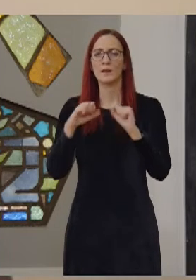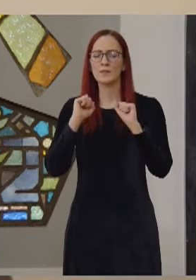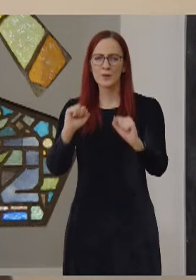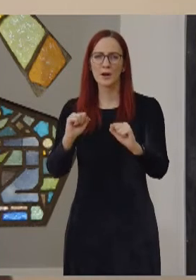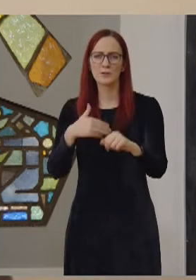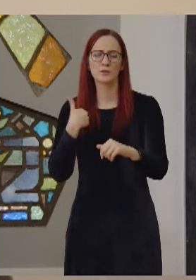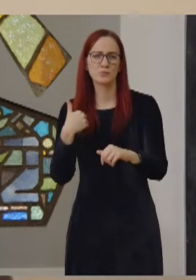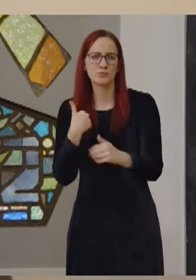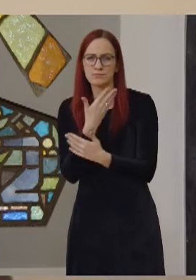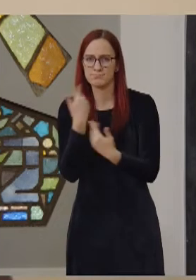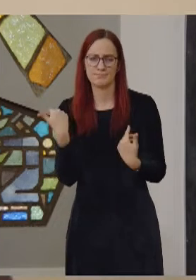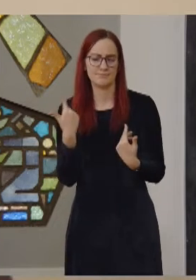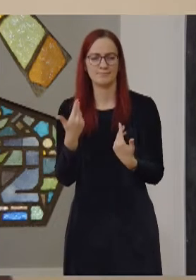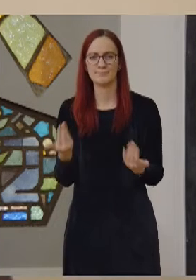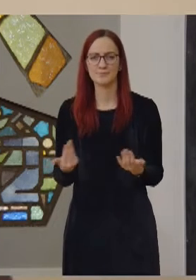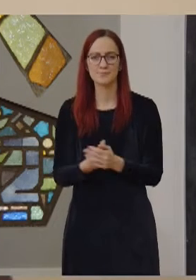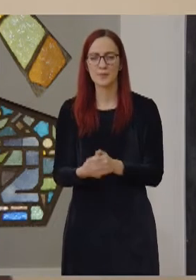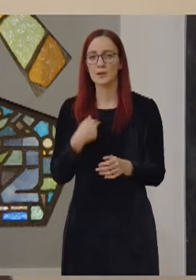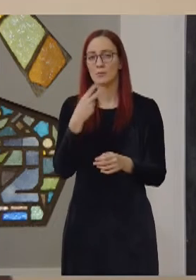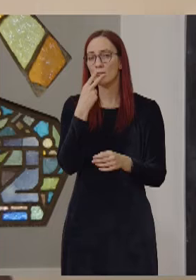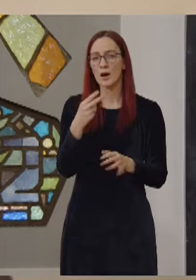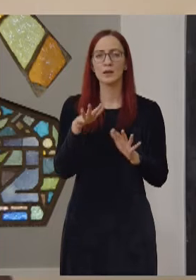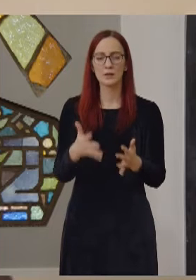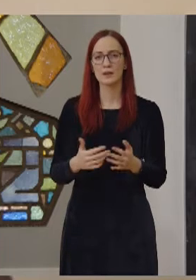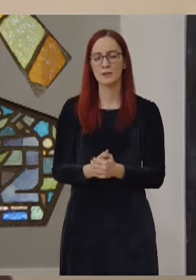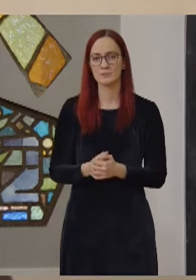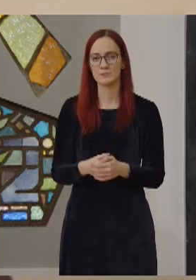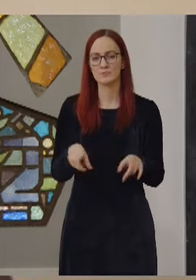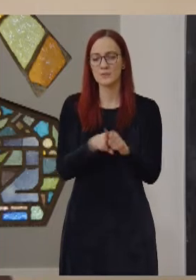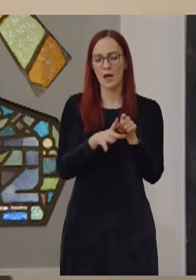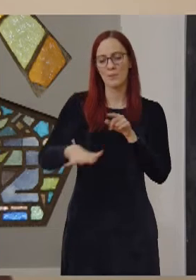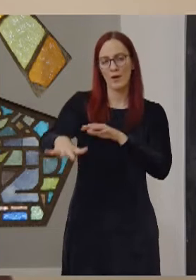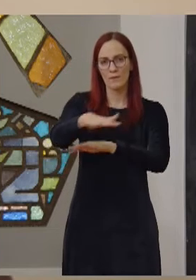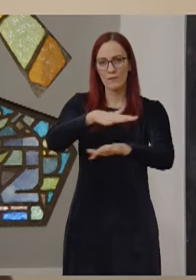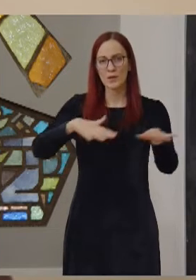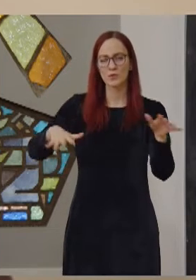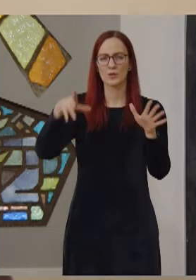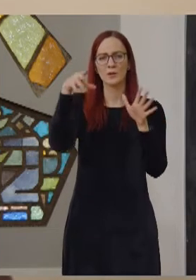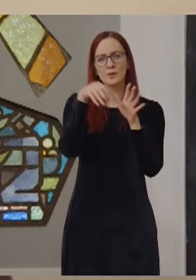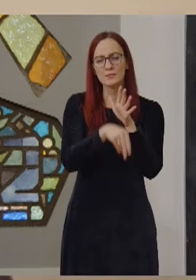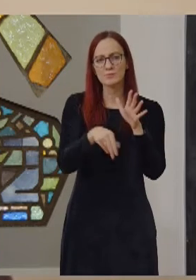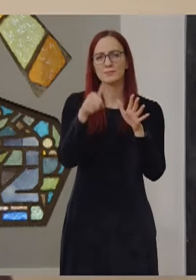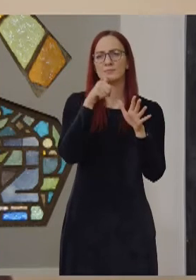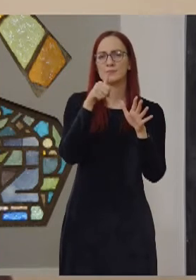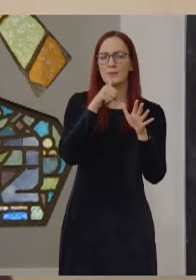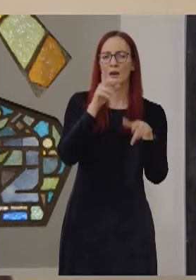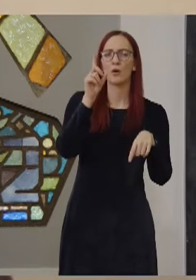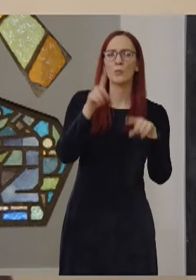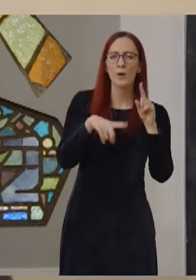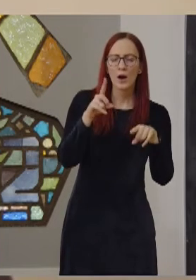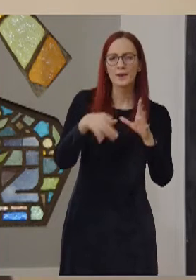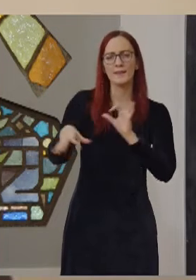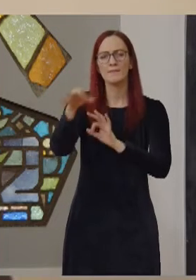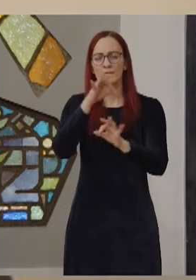of political will in the Lithuanian parliament is a problem. And I also see